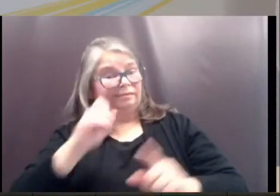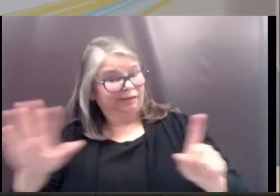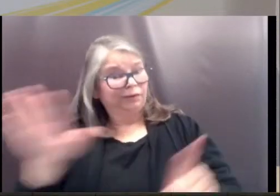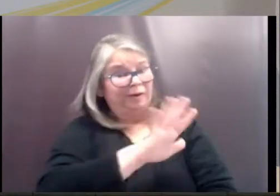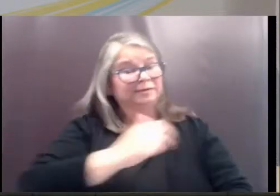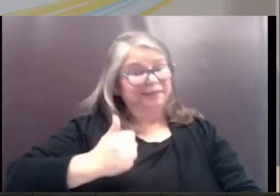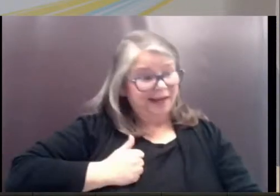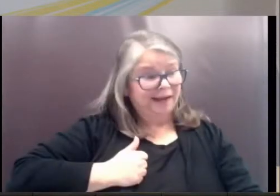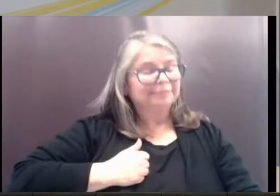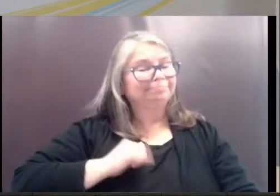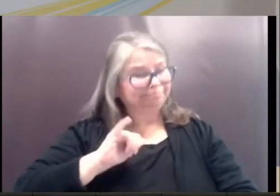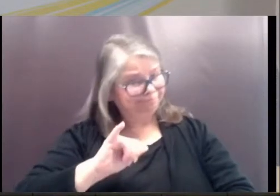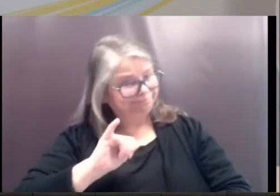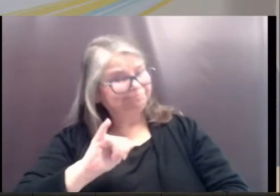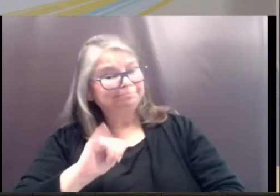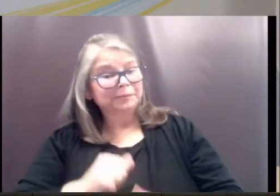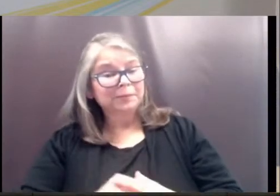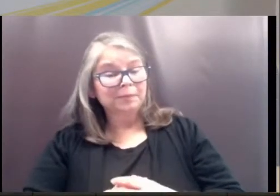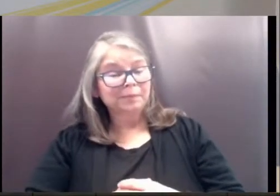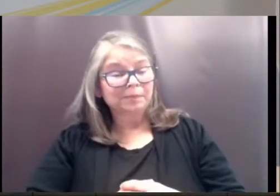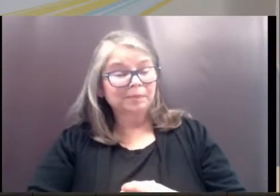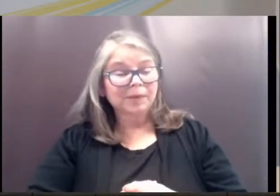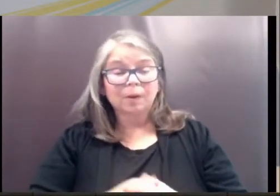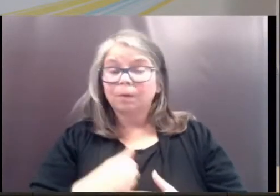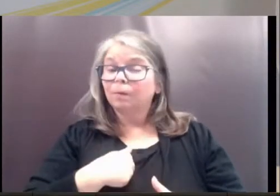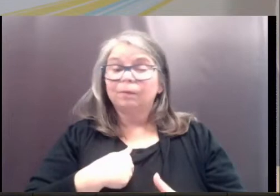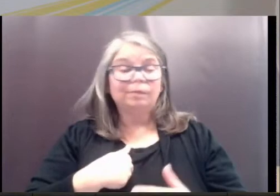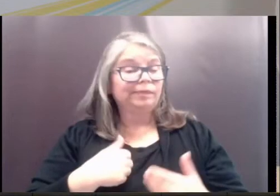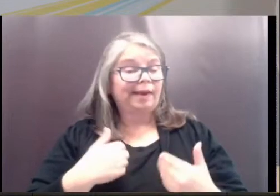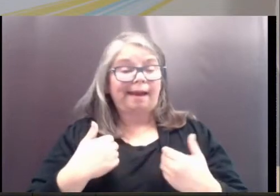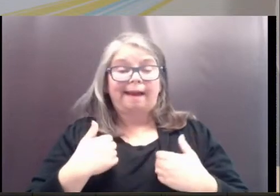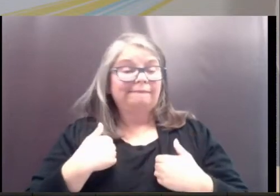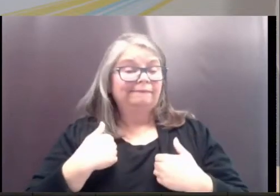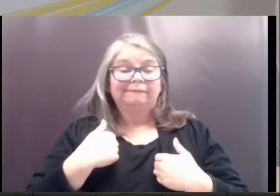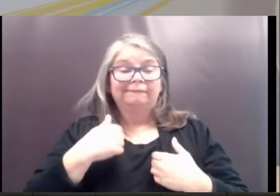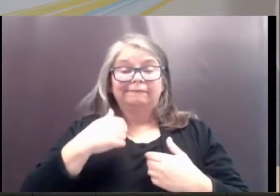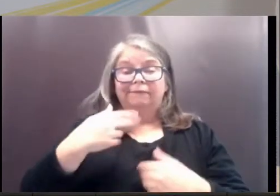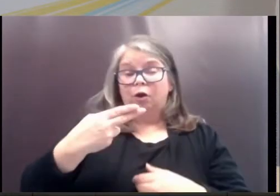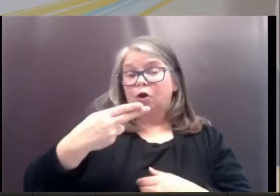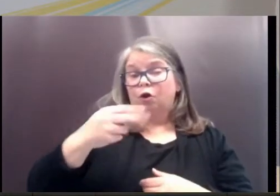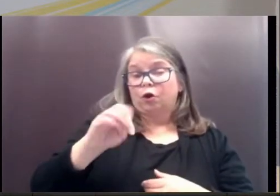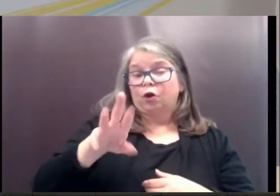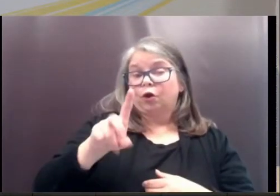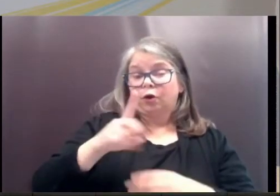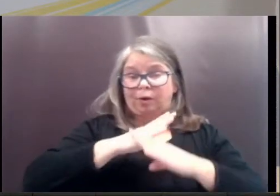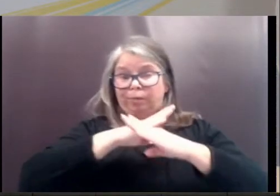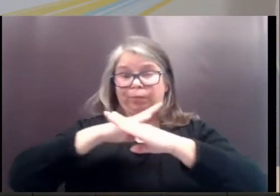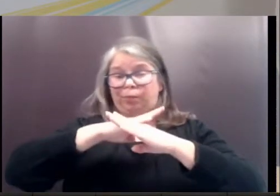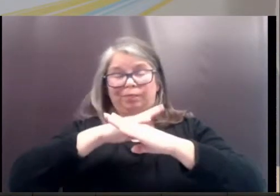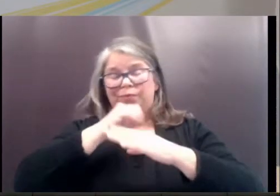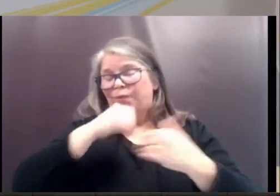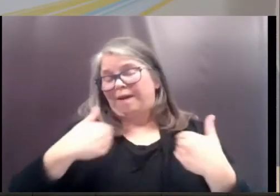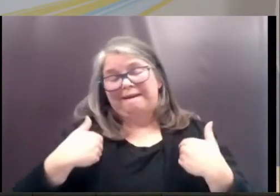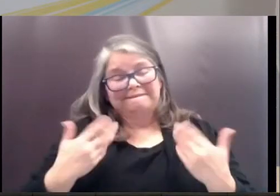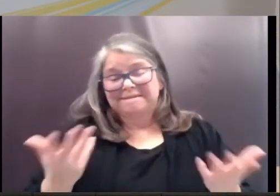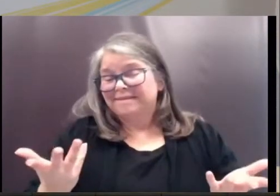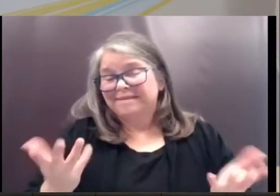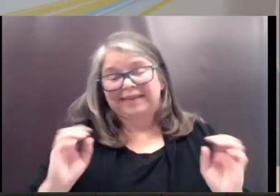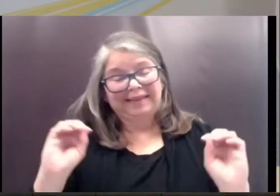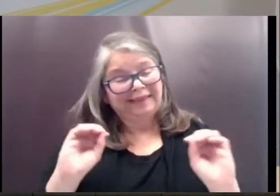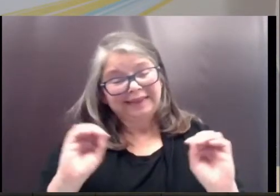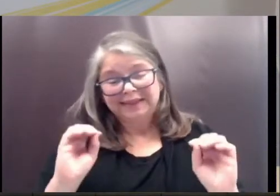we will not have a herd immunity that will really protect those who can't be